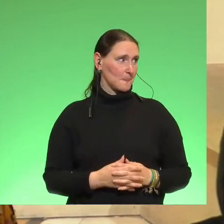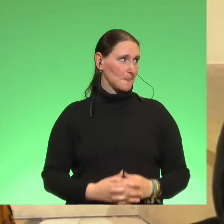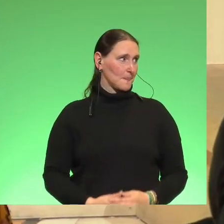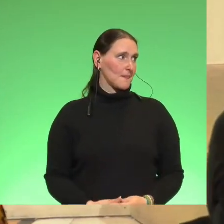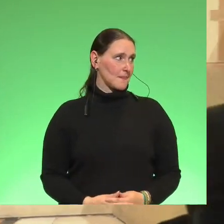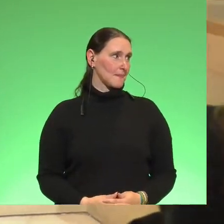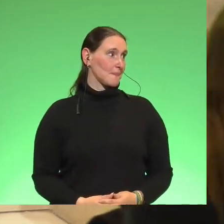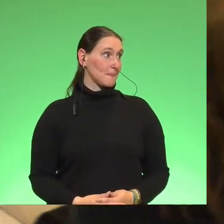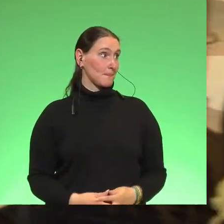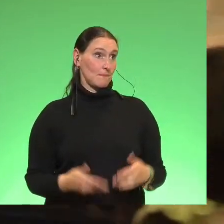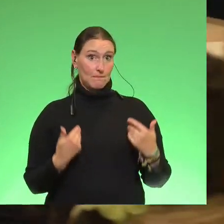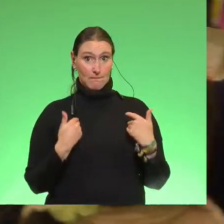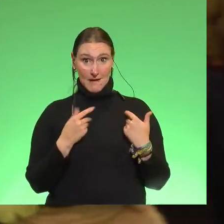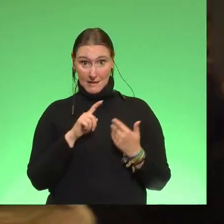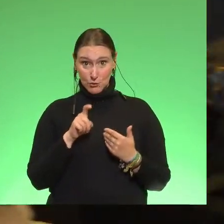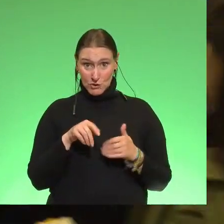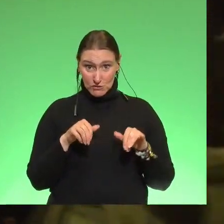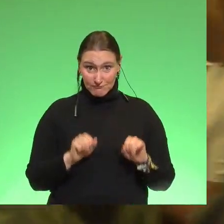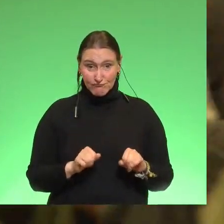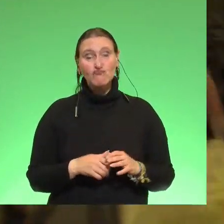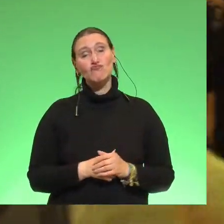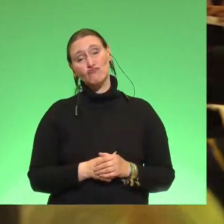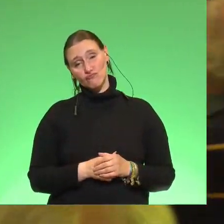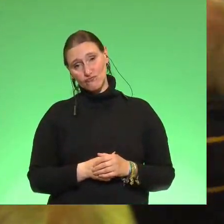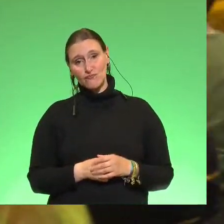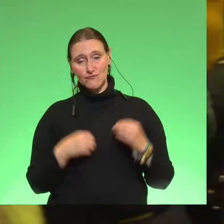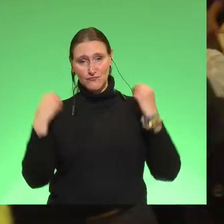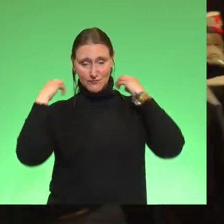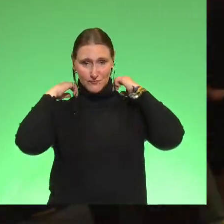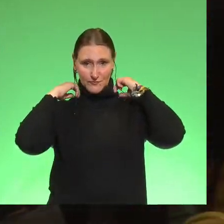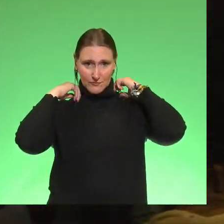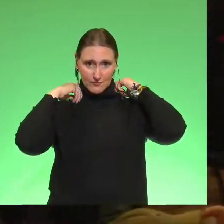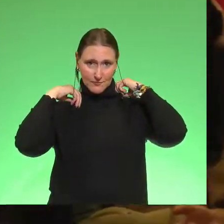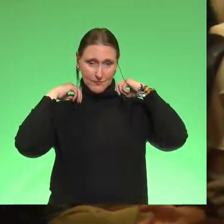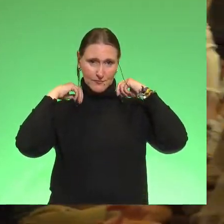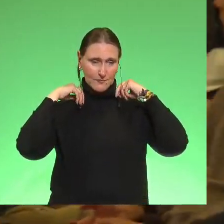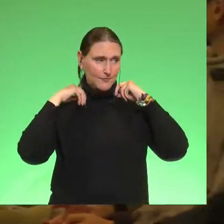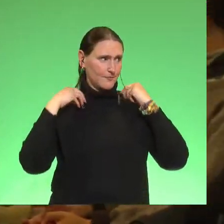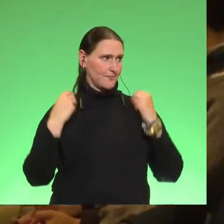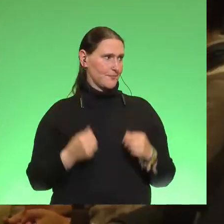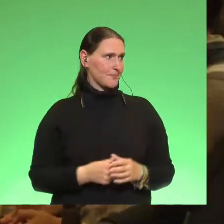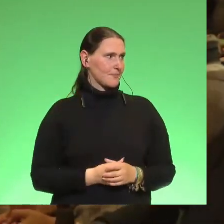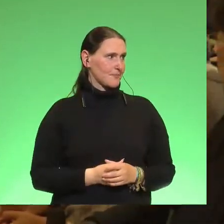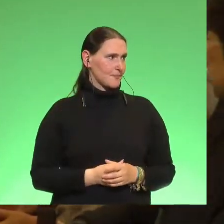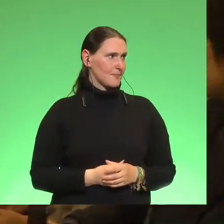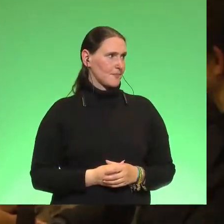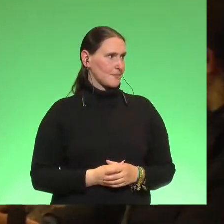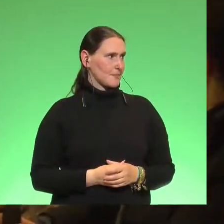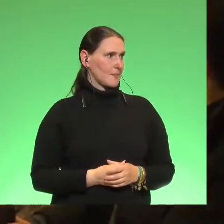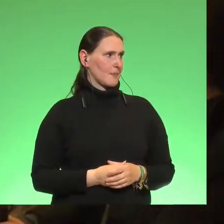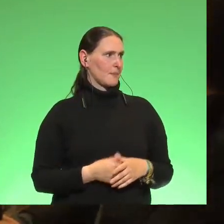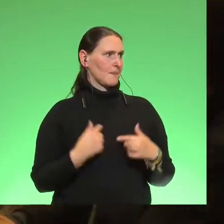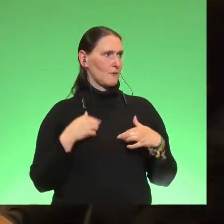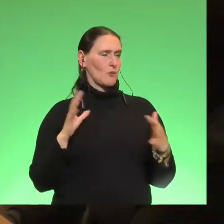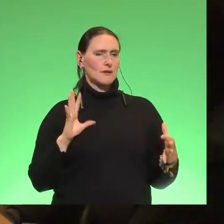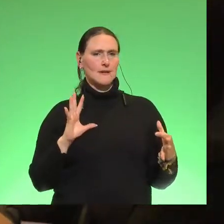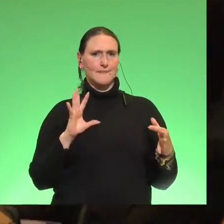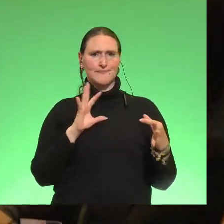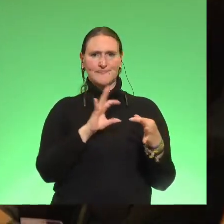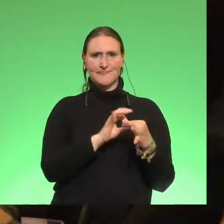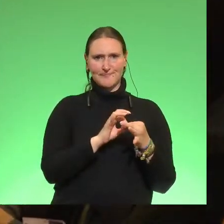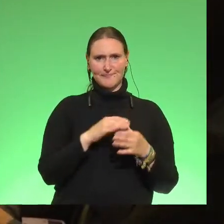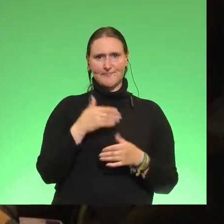Can I ask one question? Yes, sorry. I would like to get back to your question because I think it's really important, and I thank you so for